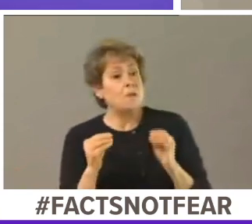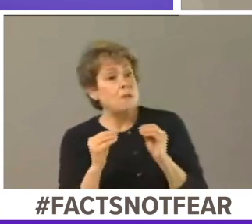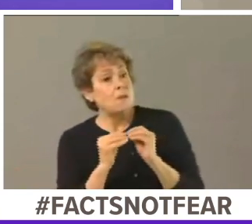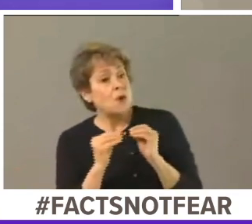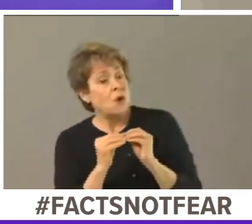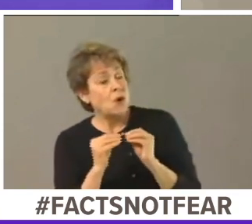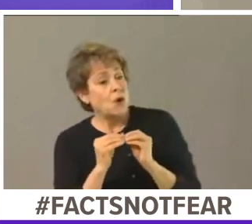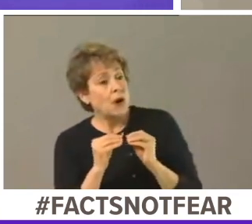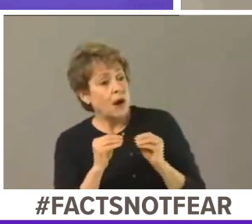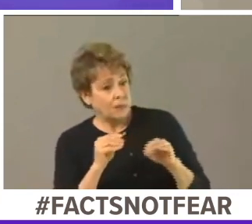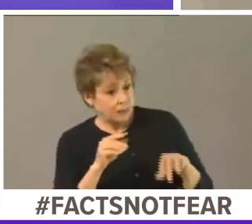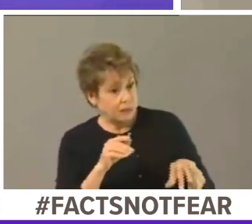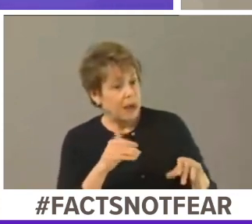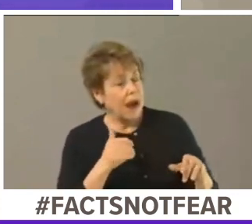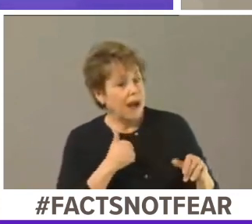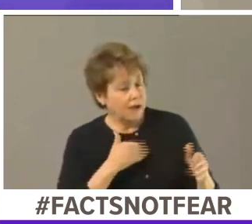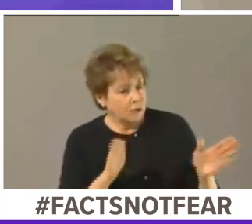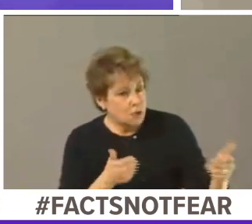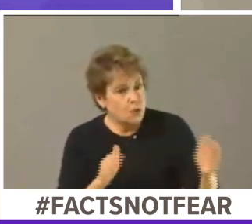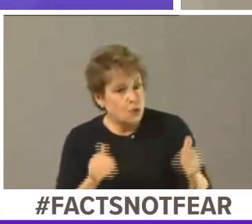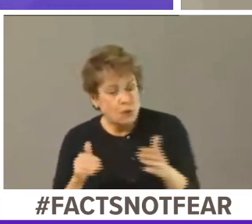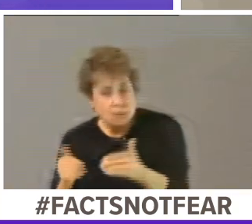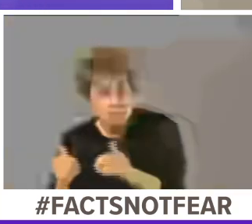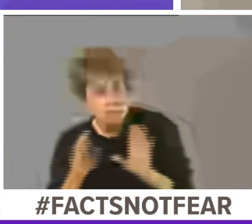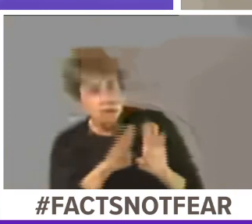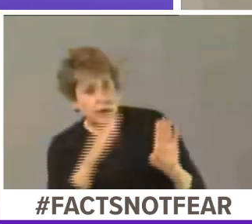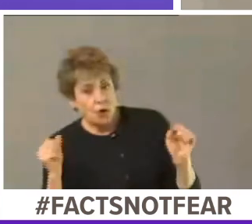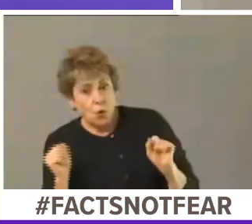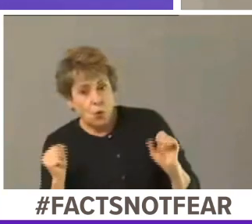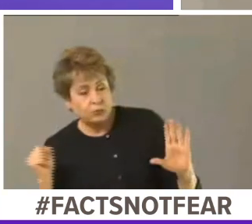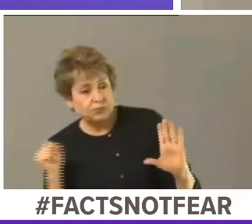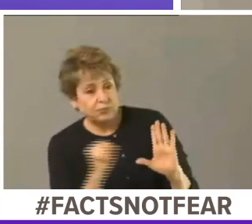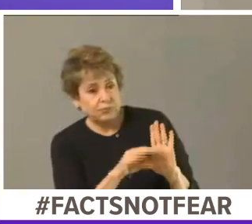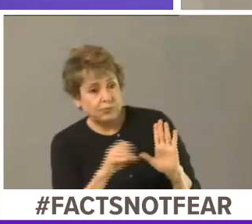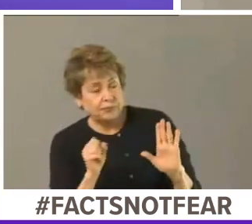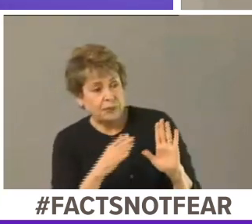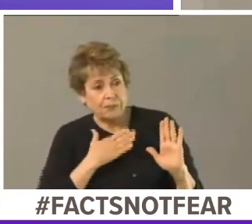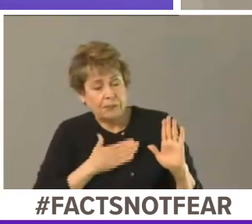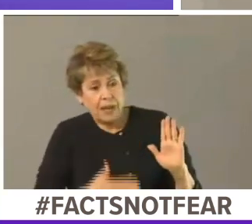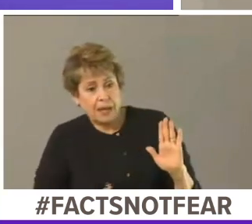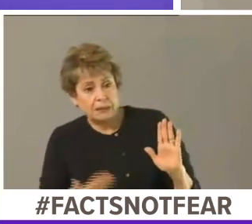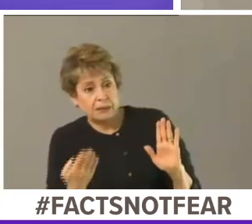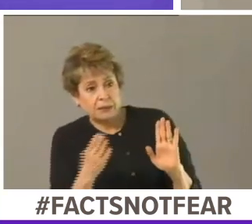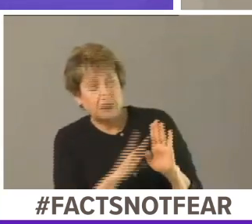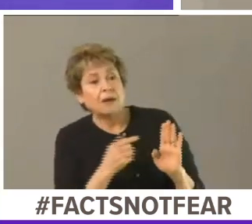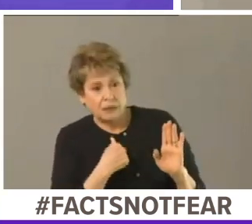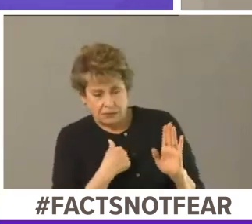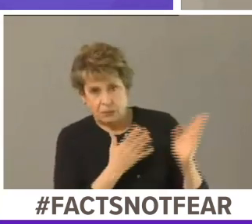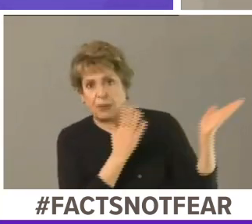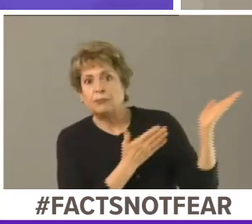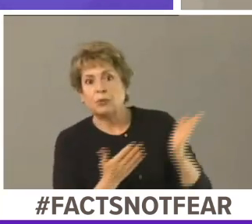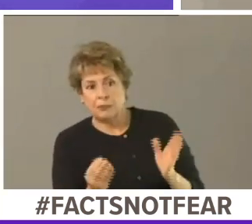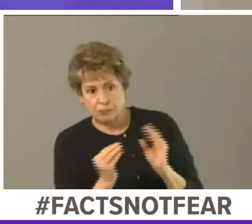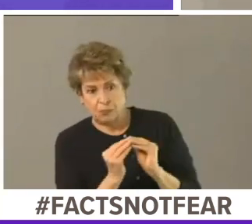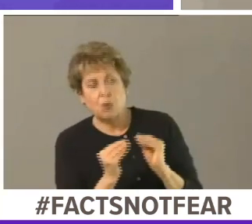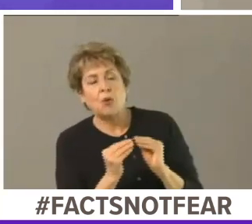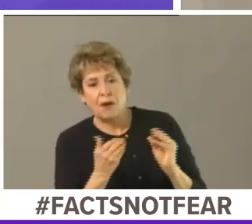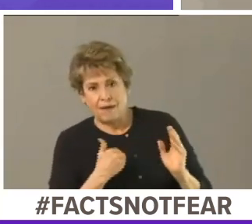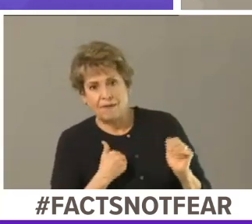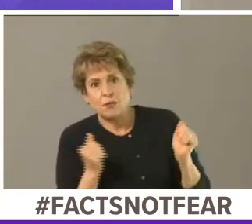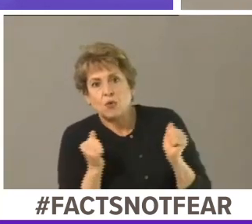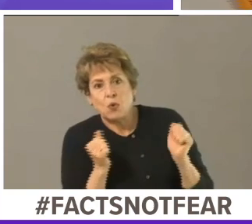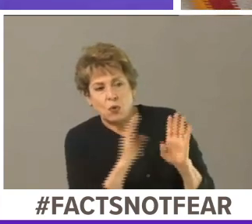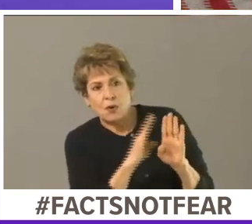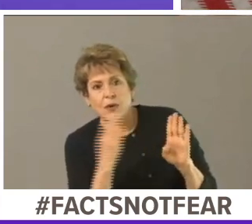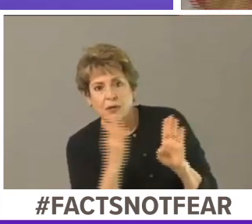in refrigerated trucks. Yeah, but 2,492 deaths, is that a successful response? We